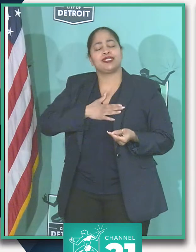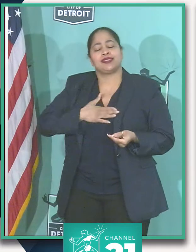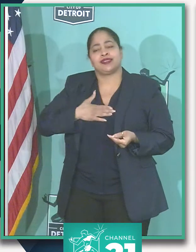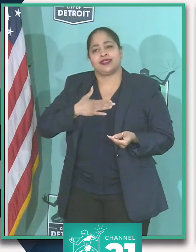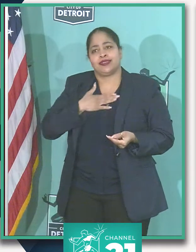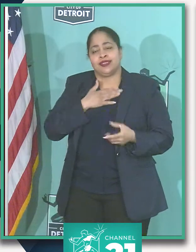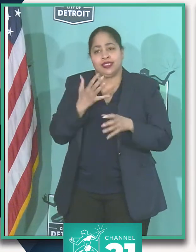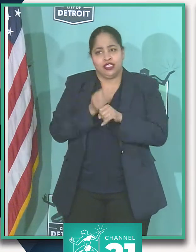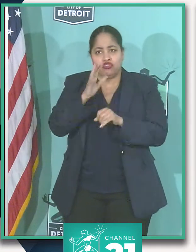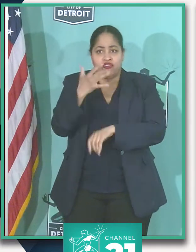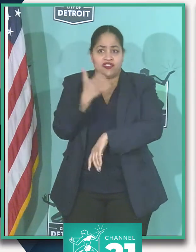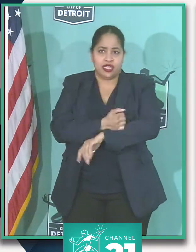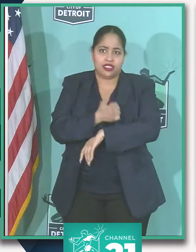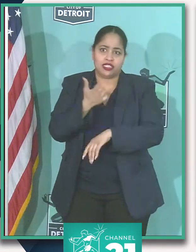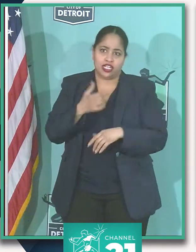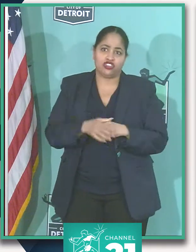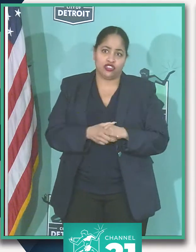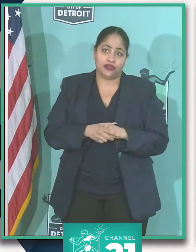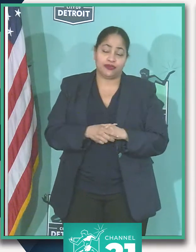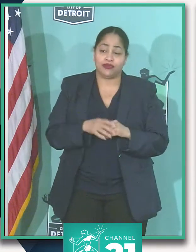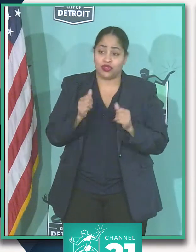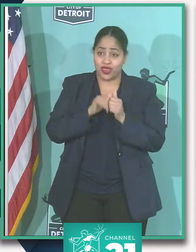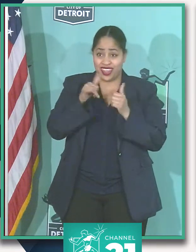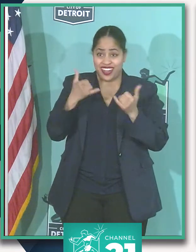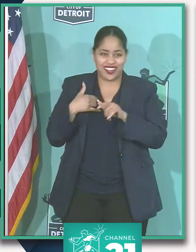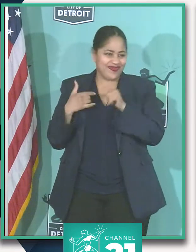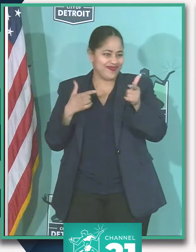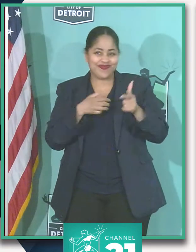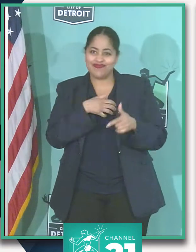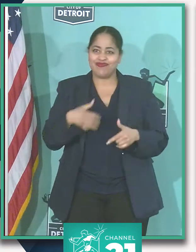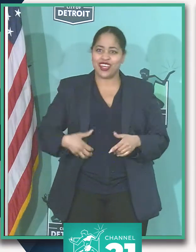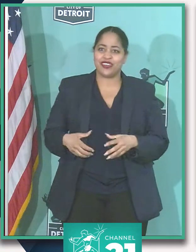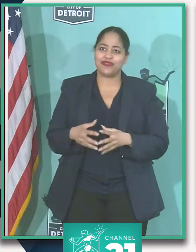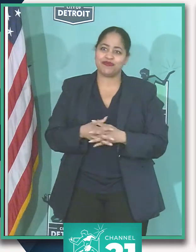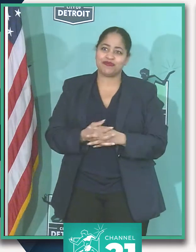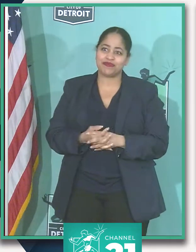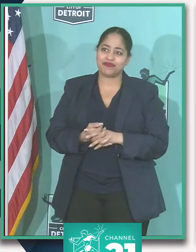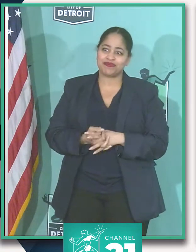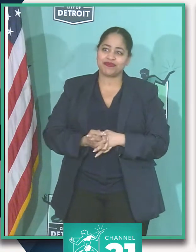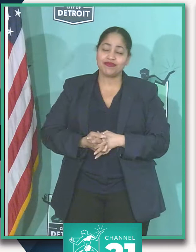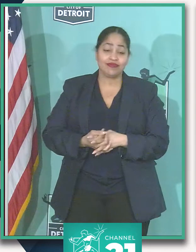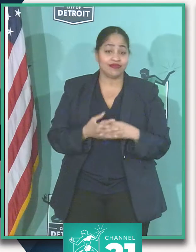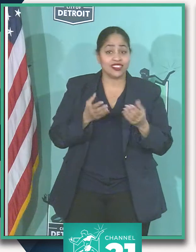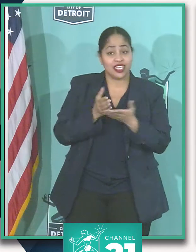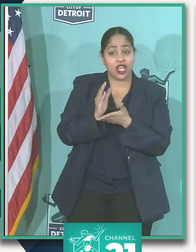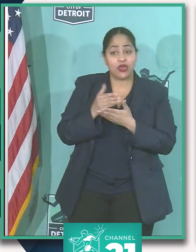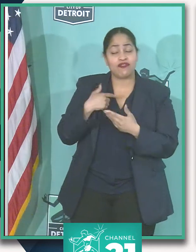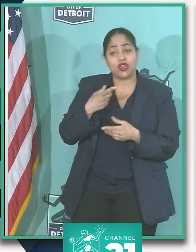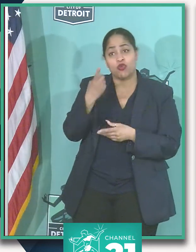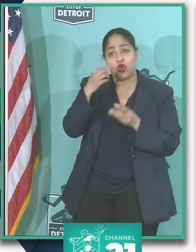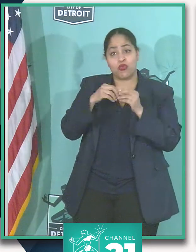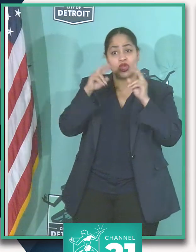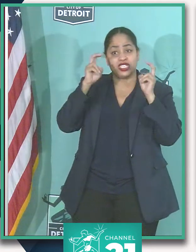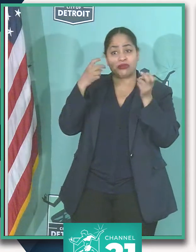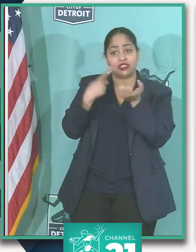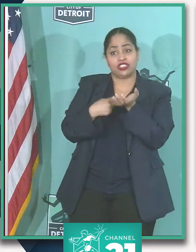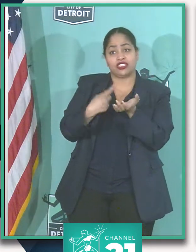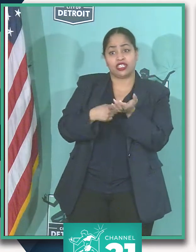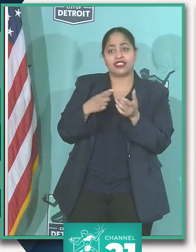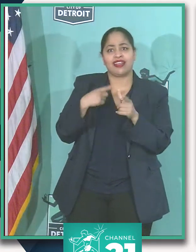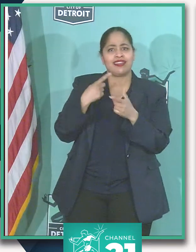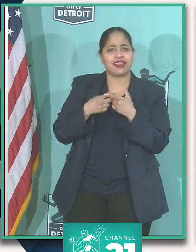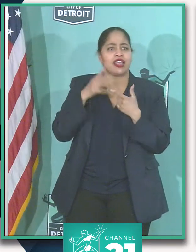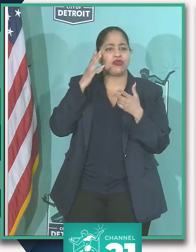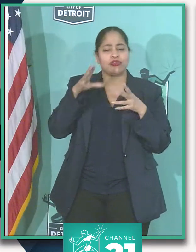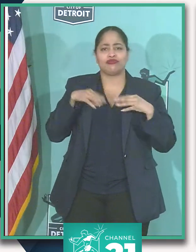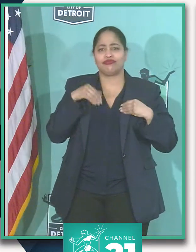get vaccinated when you are eligible. And with that, I'll turn it back over to the mayor. All right, and we have one more subject we're going to cover, and then